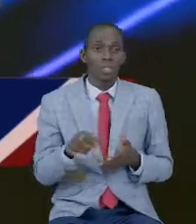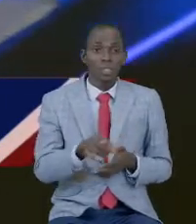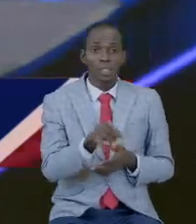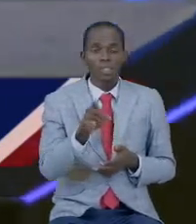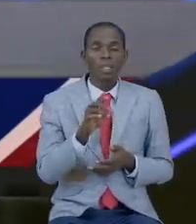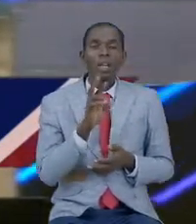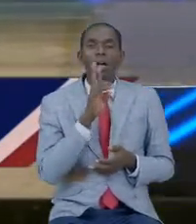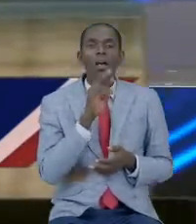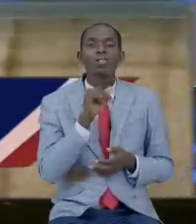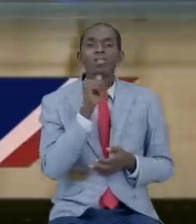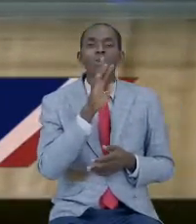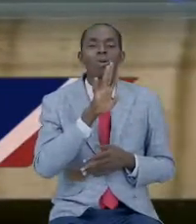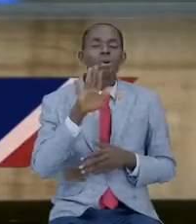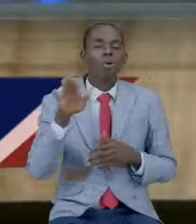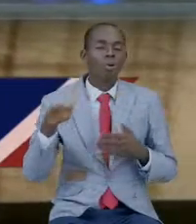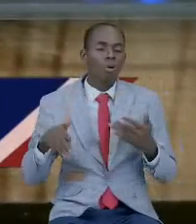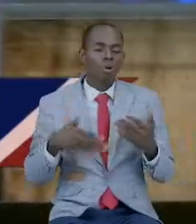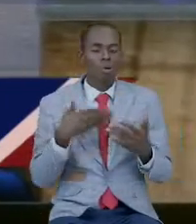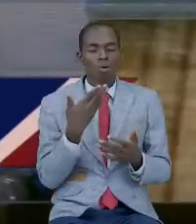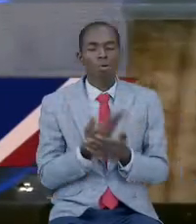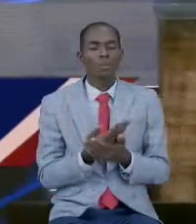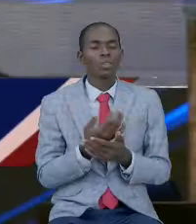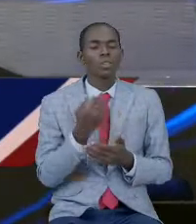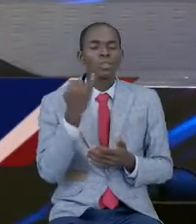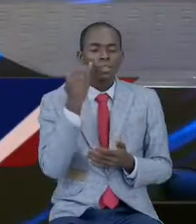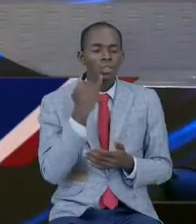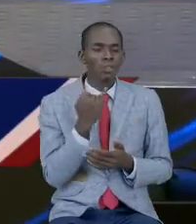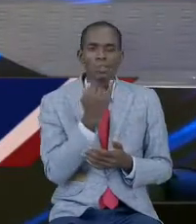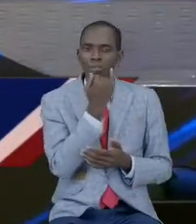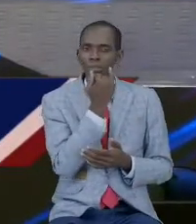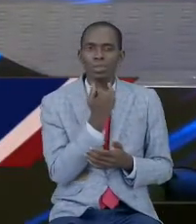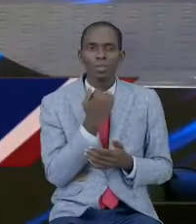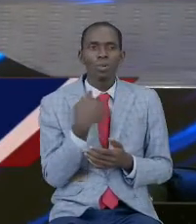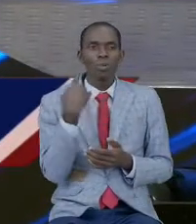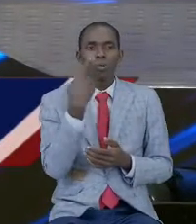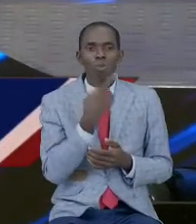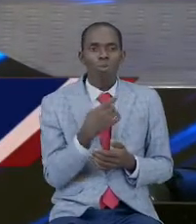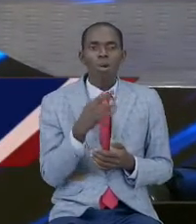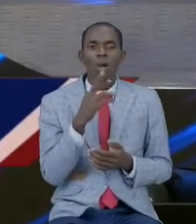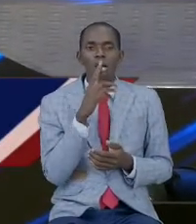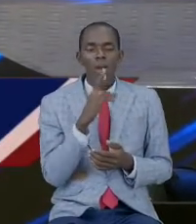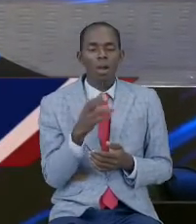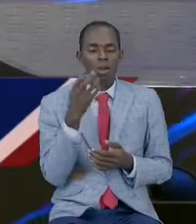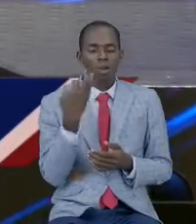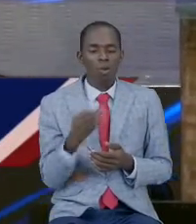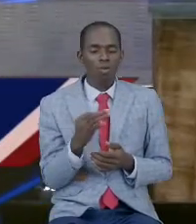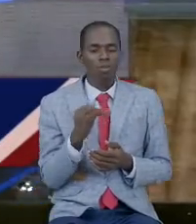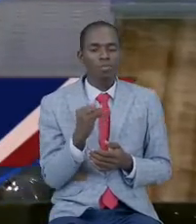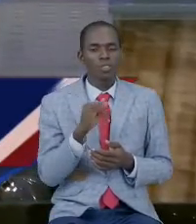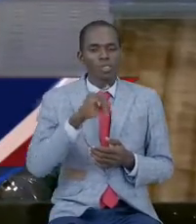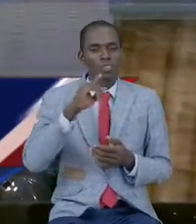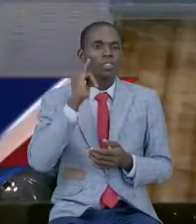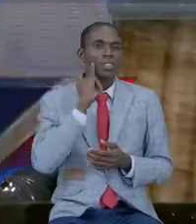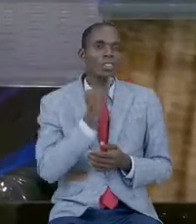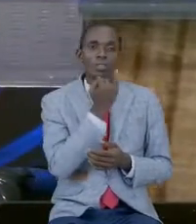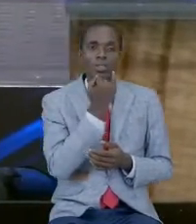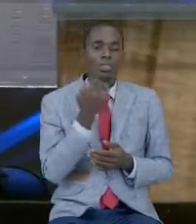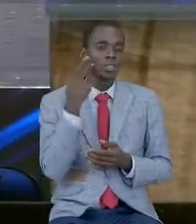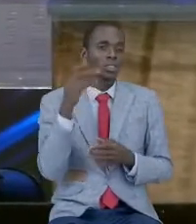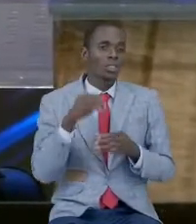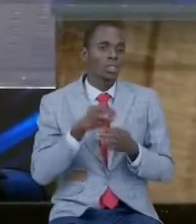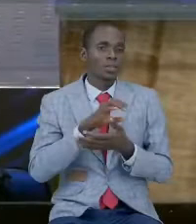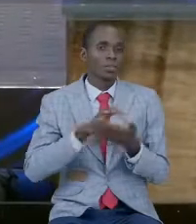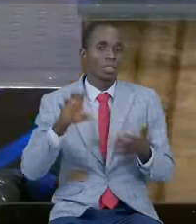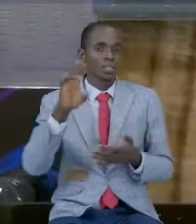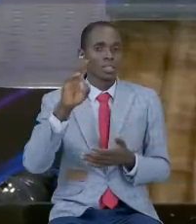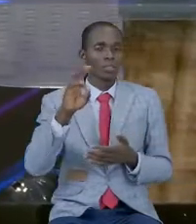not all Israel who are of Israel. Look at verse 7.